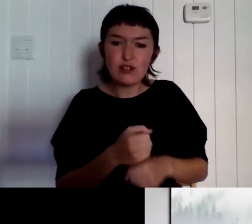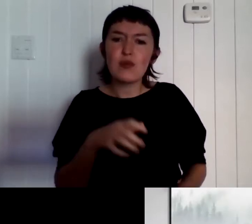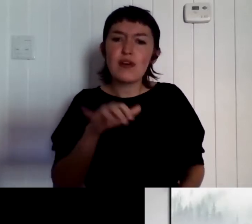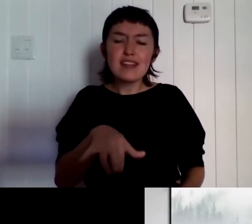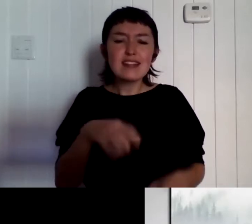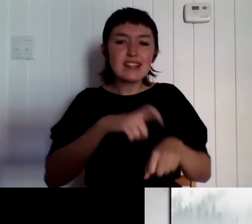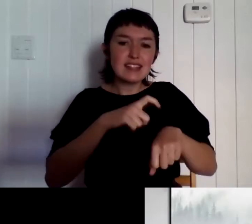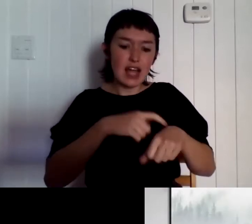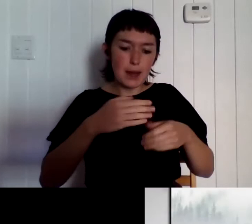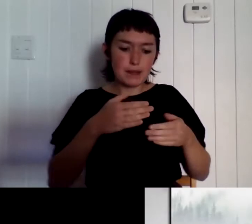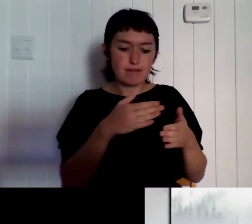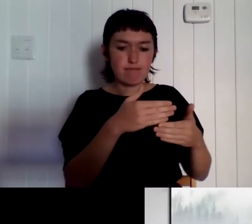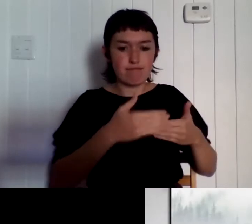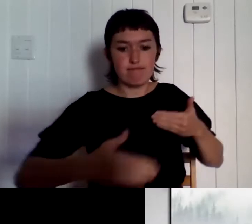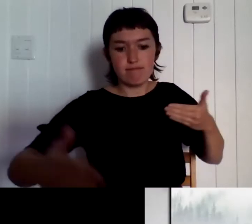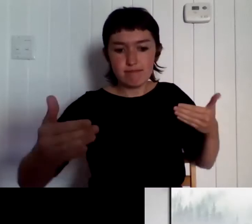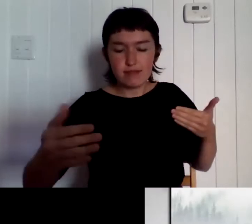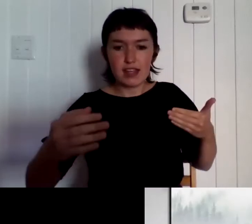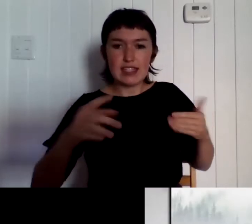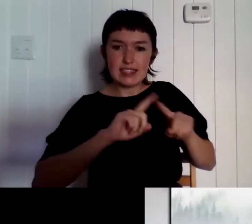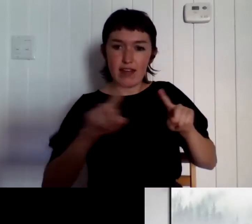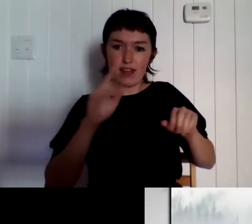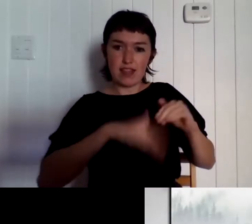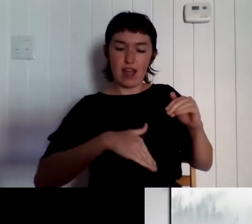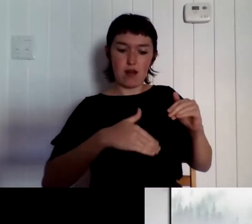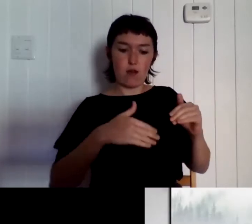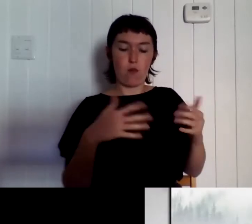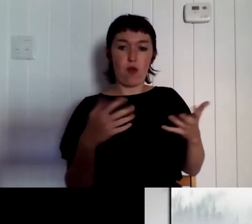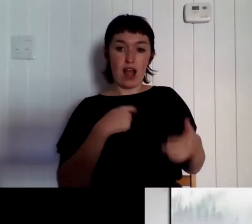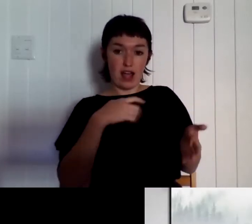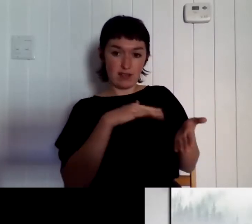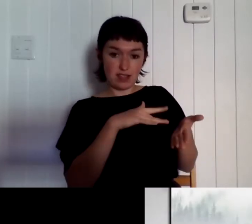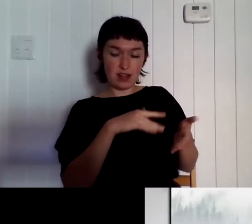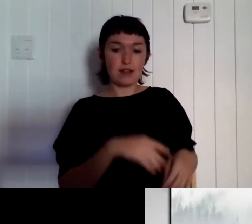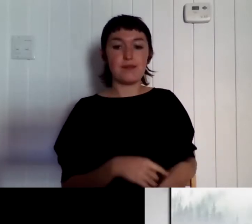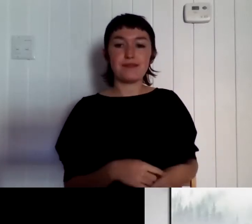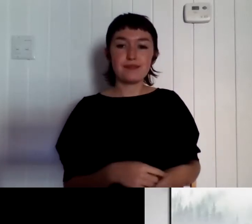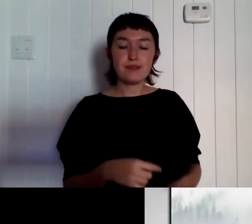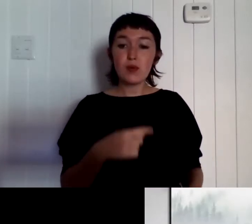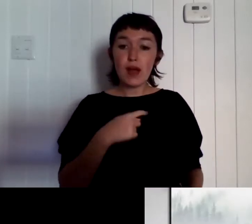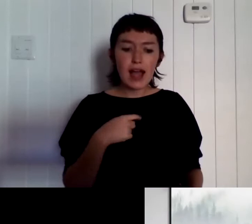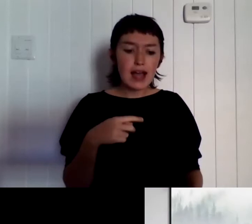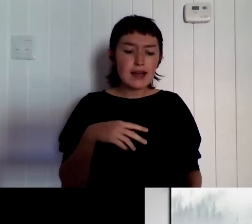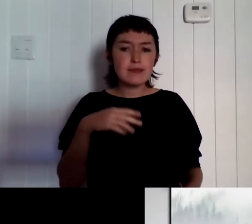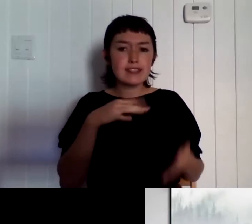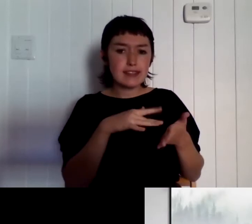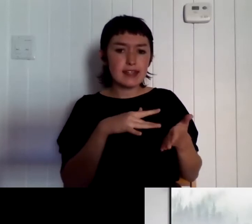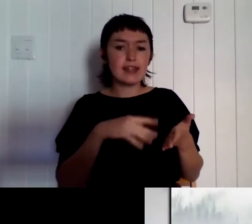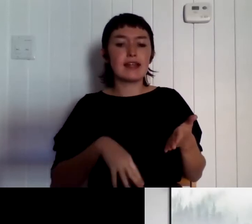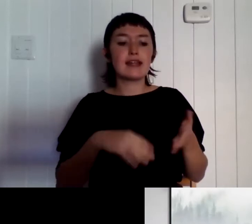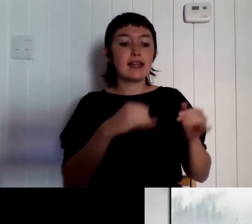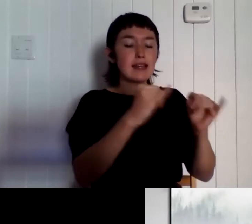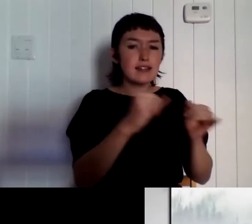different from the type of brain development that I'm looking at. So I'm looking at brain development within an individual, within groups